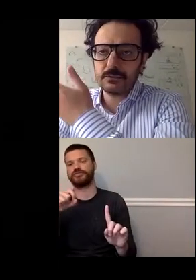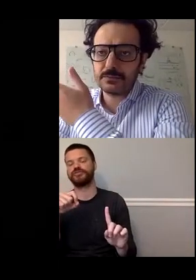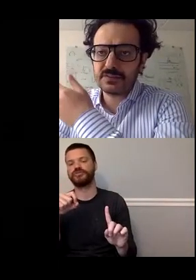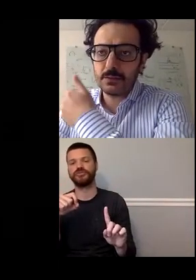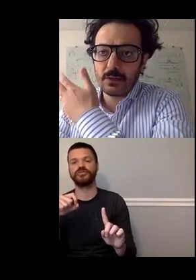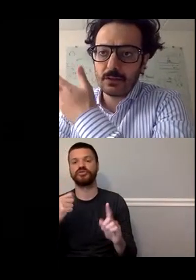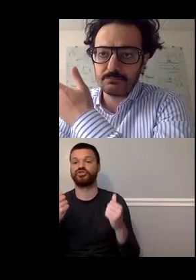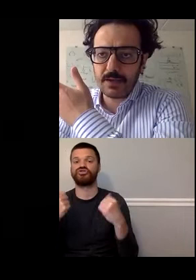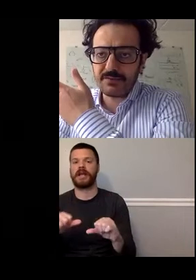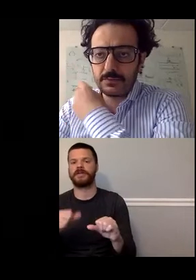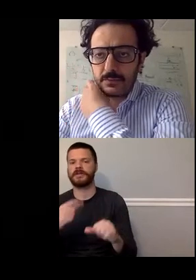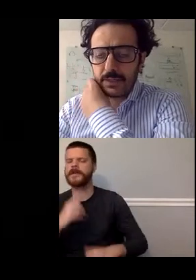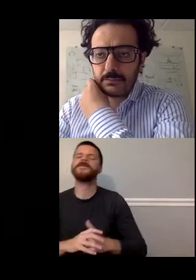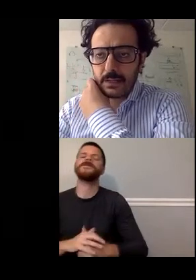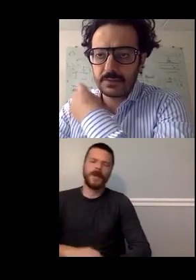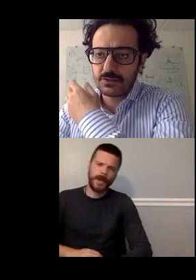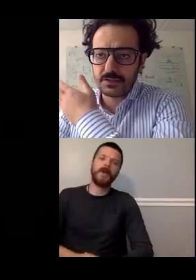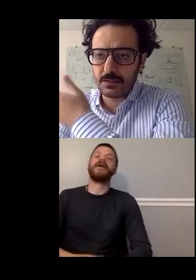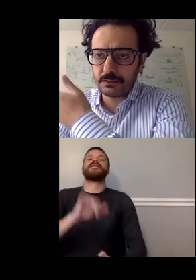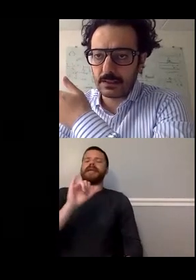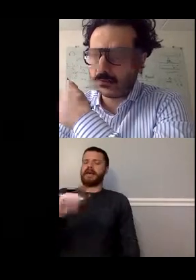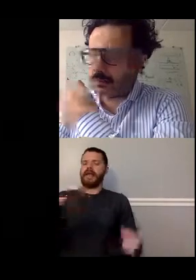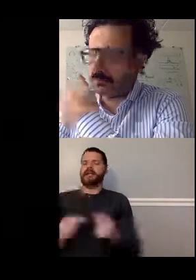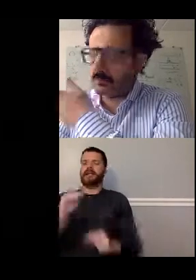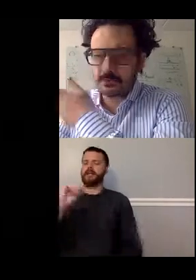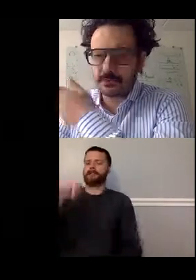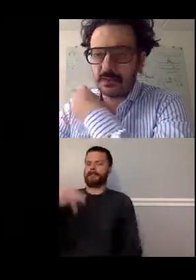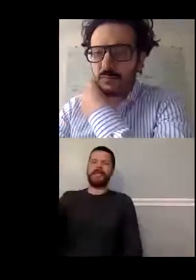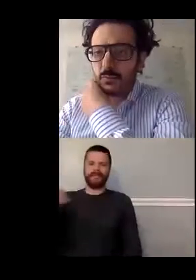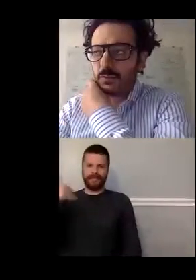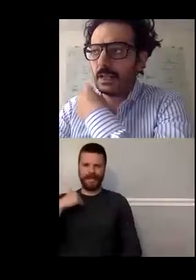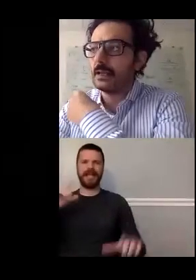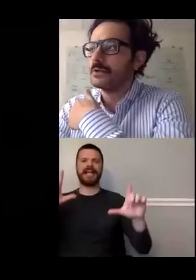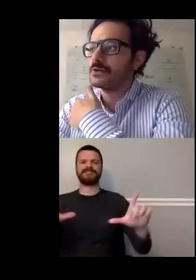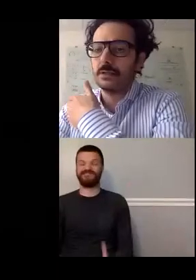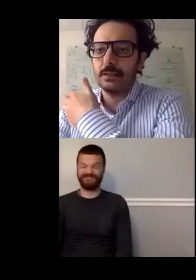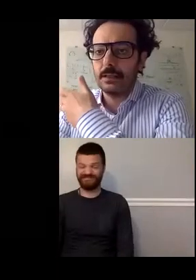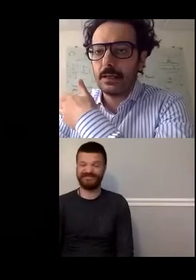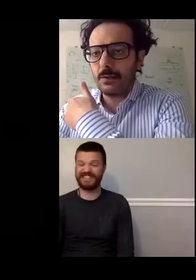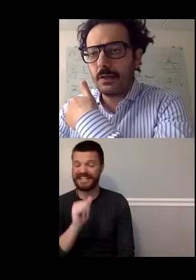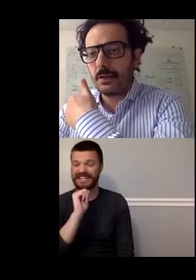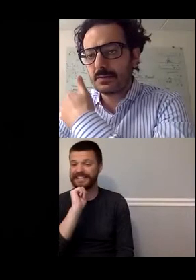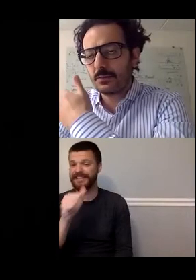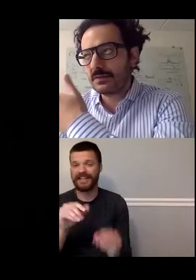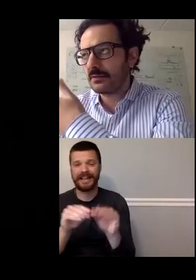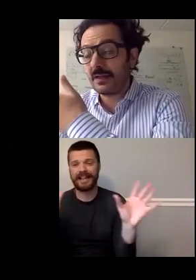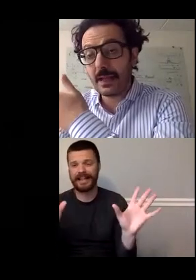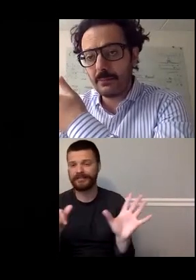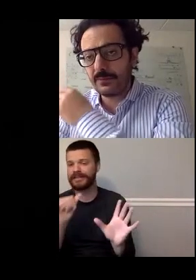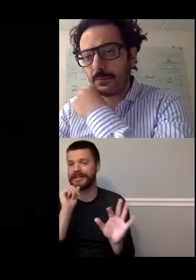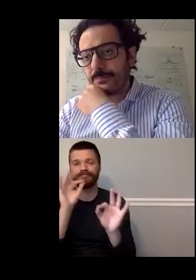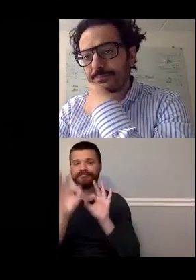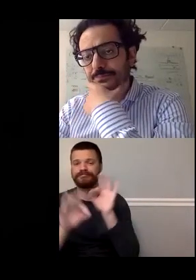trying to say, okay, I found the pain map, is just not the case, and it's not straightforward, and actually was not